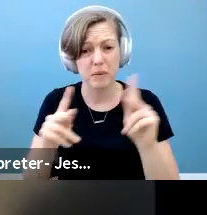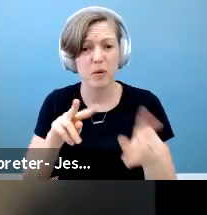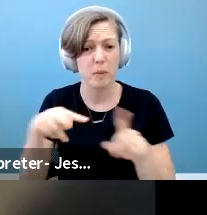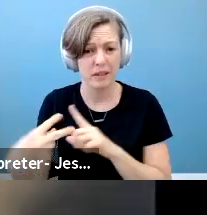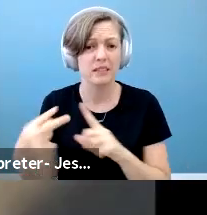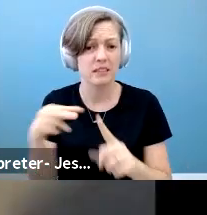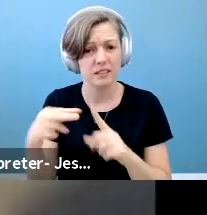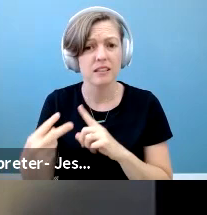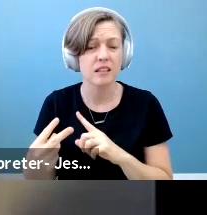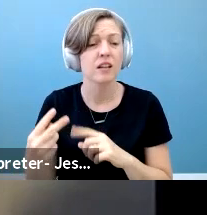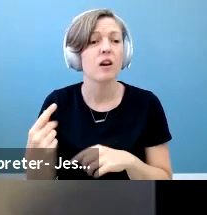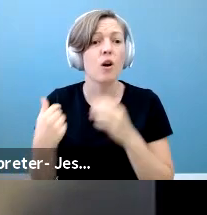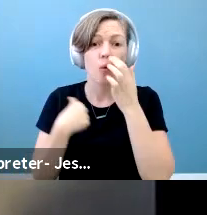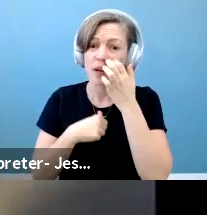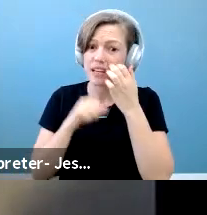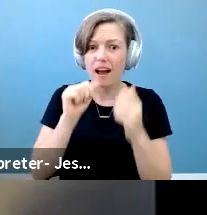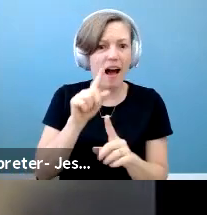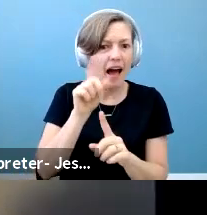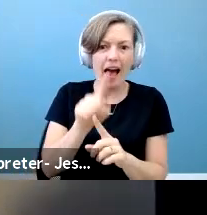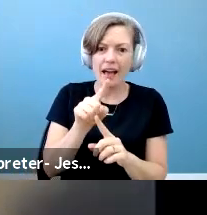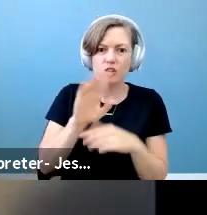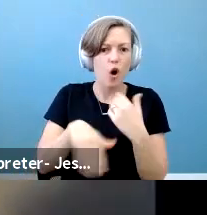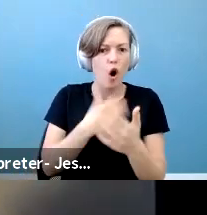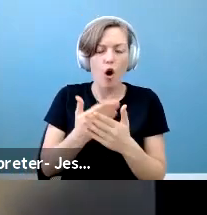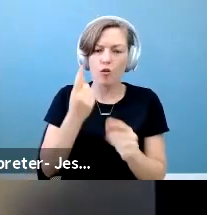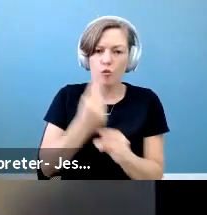that we have not asked all the questions we need to ask.